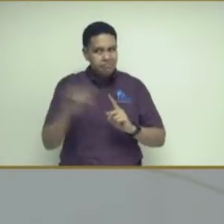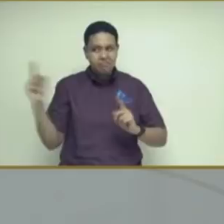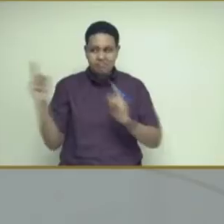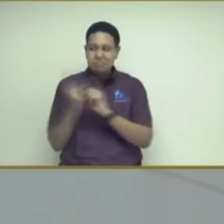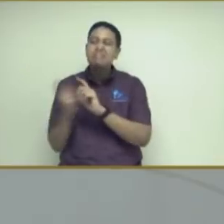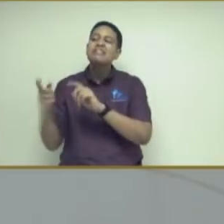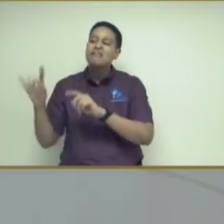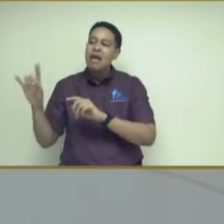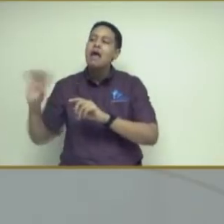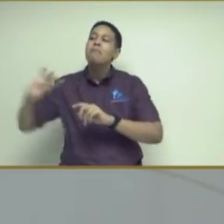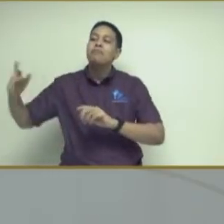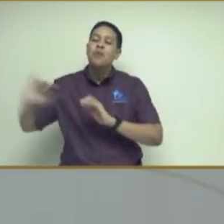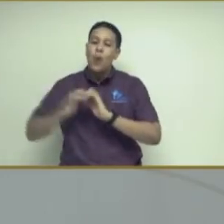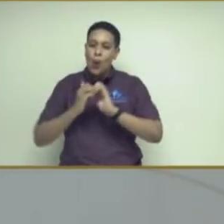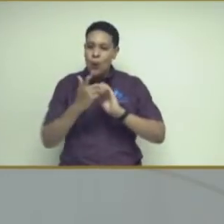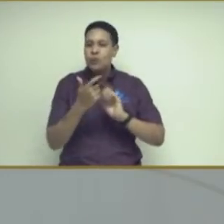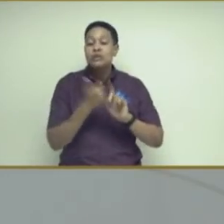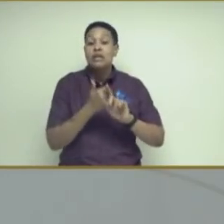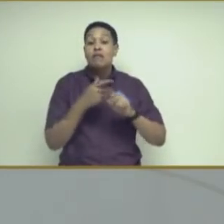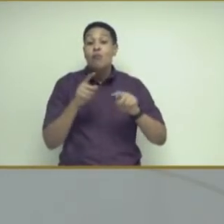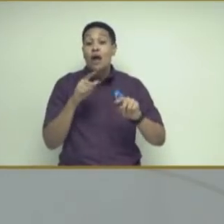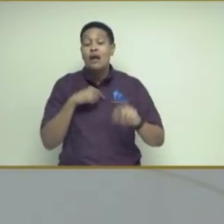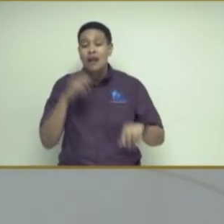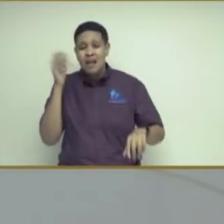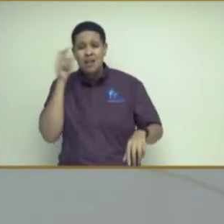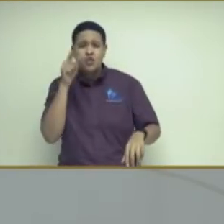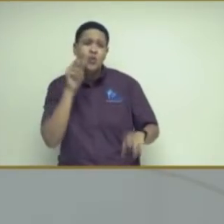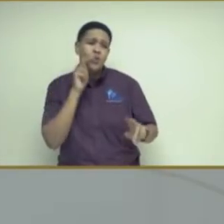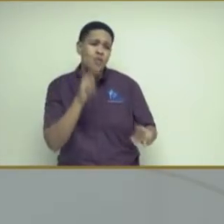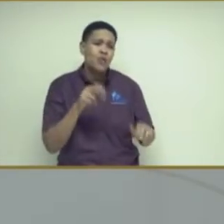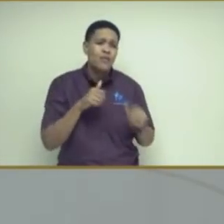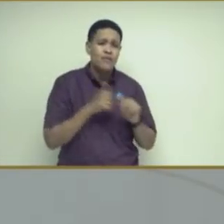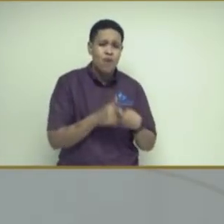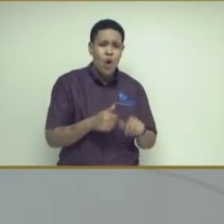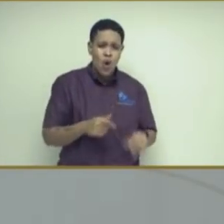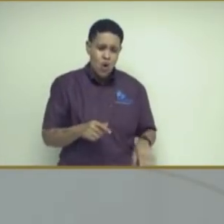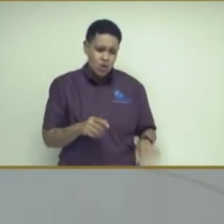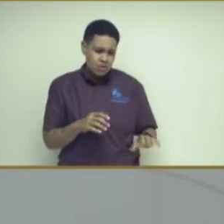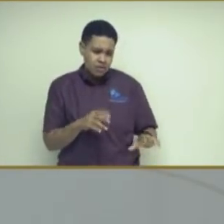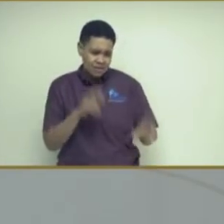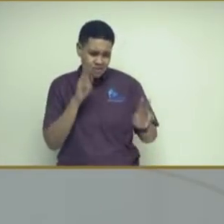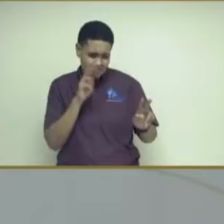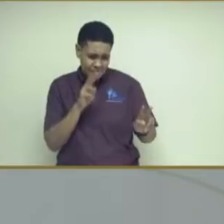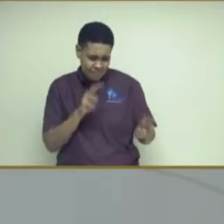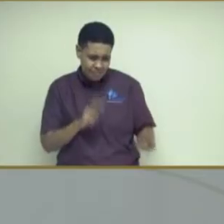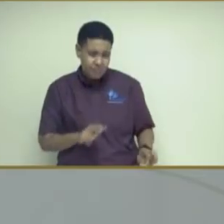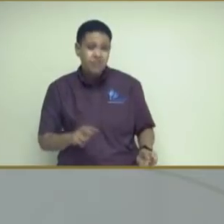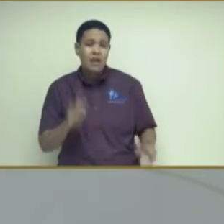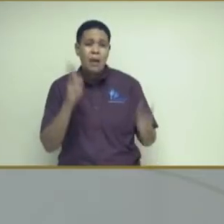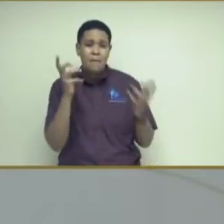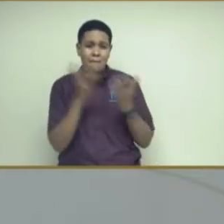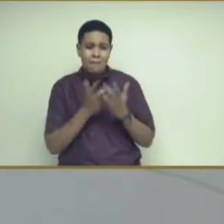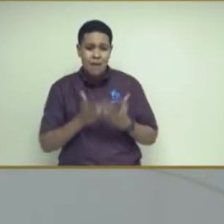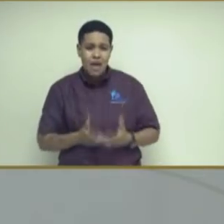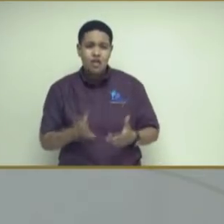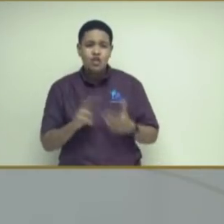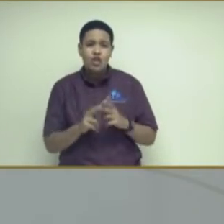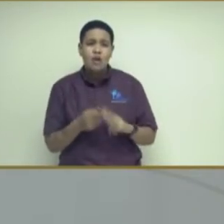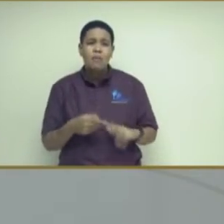you may be following astutely and trying to match the numbers, I would ask that you take